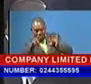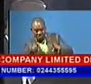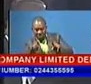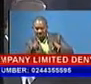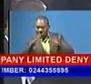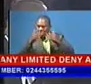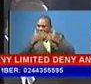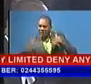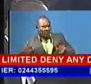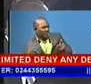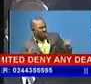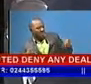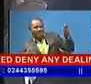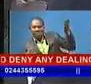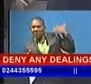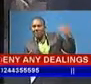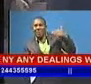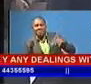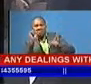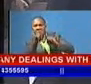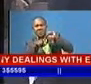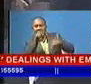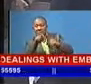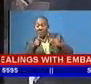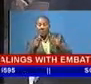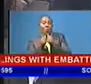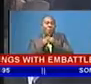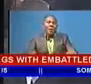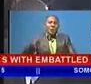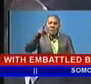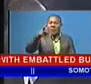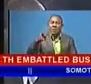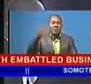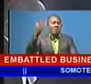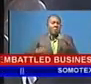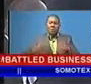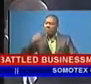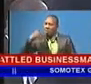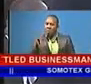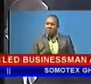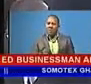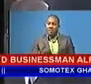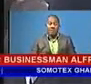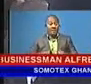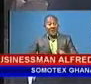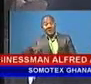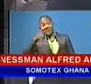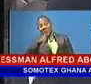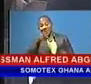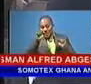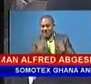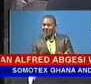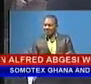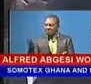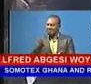by examining party on previous examination without leave granted by court in his discretion. But the witness may be re-examined or